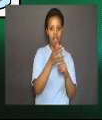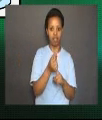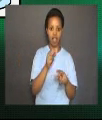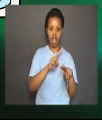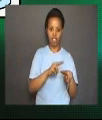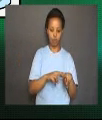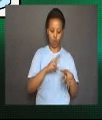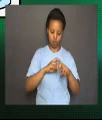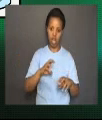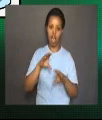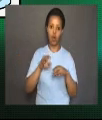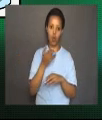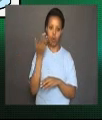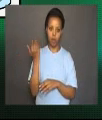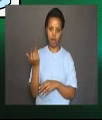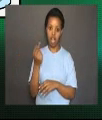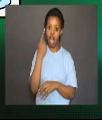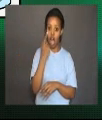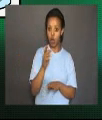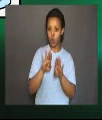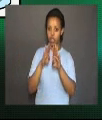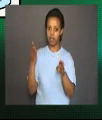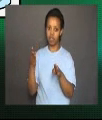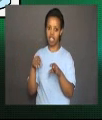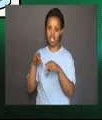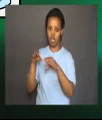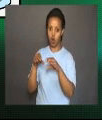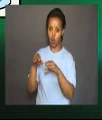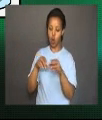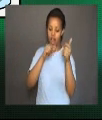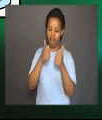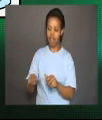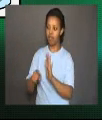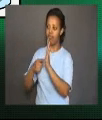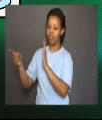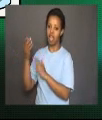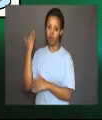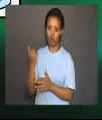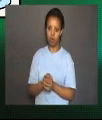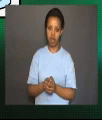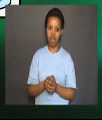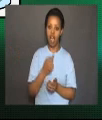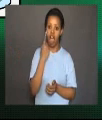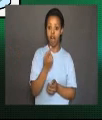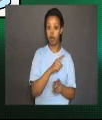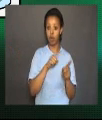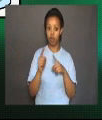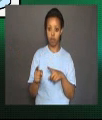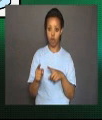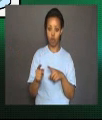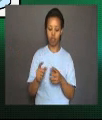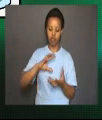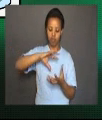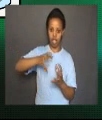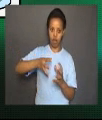Some jars were left open and exposed to air, while others were